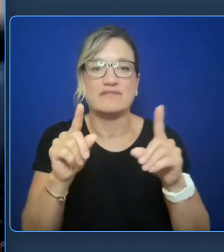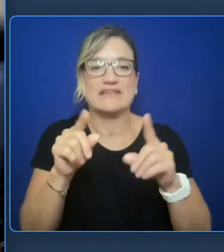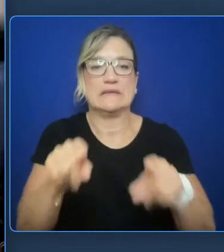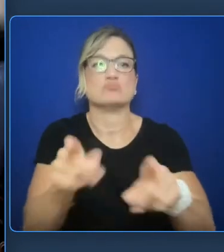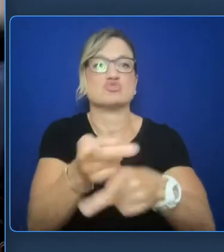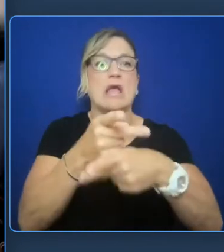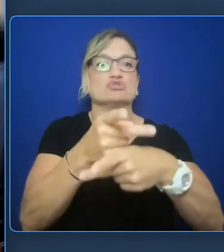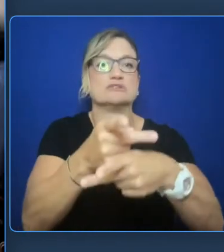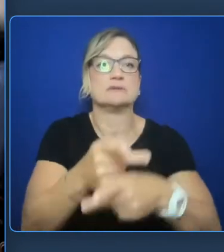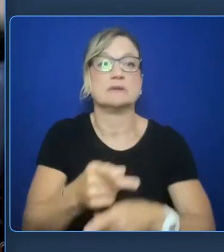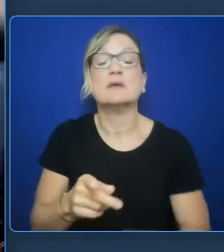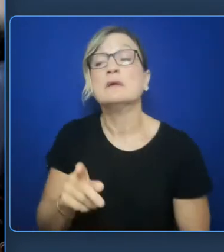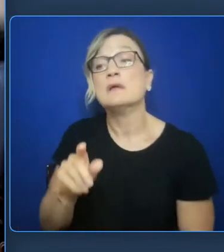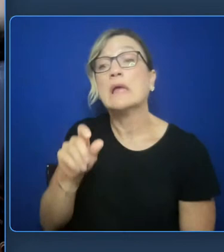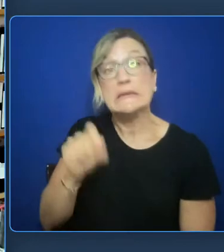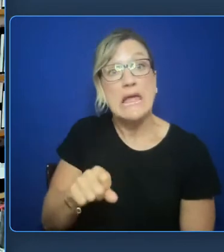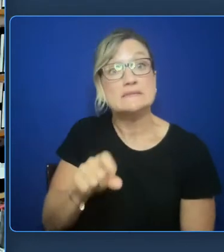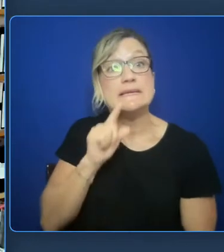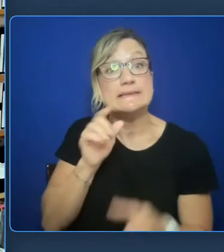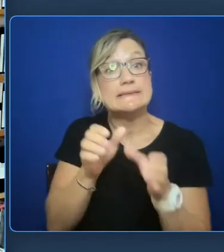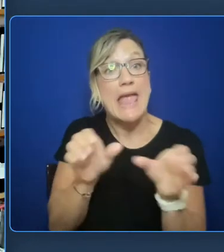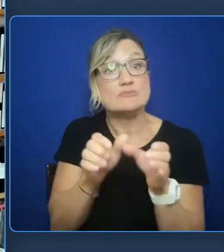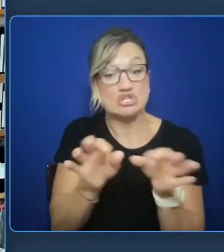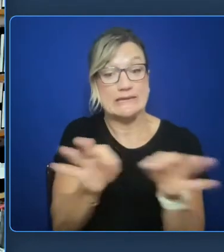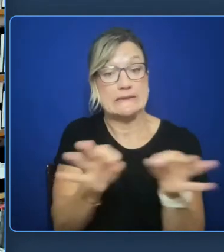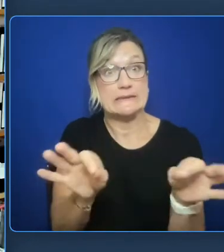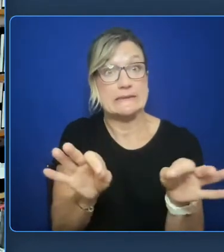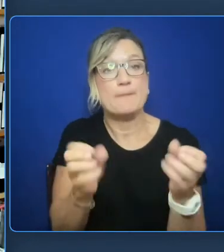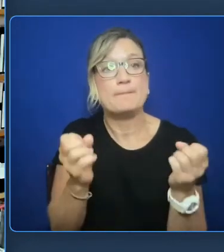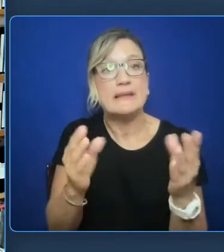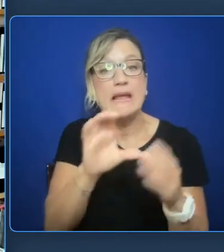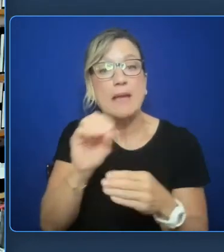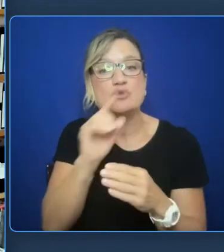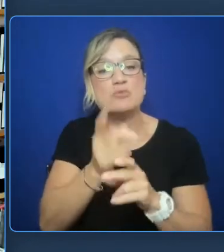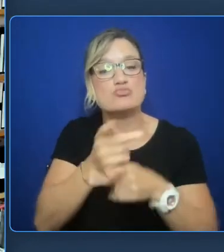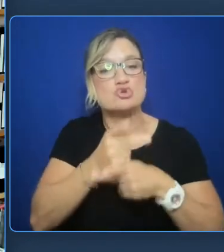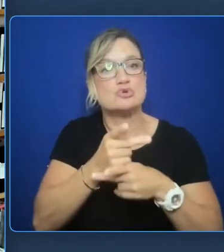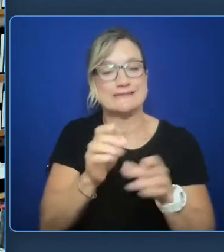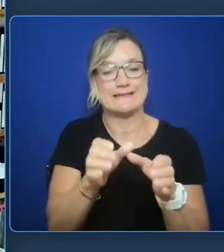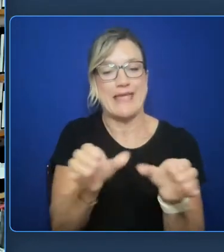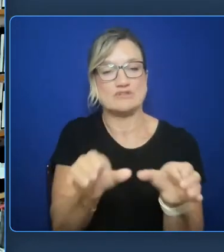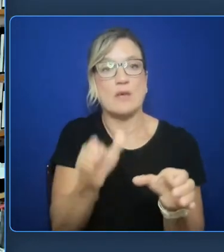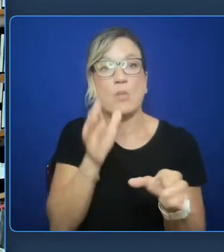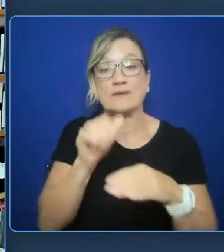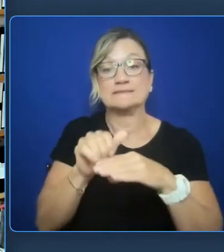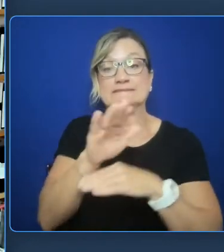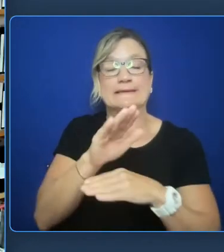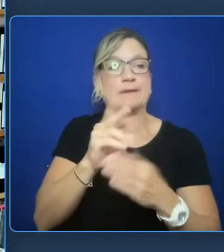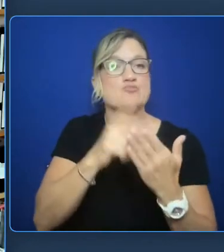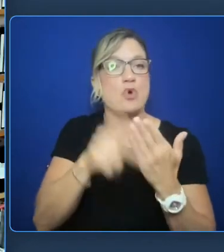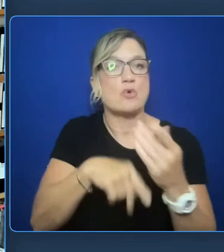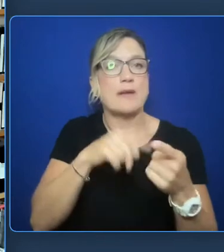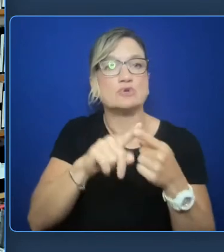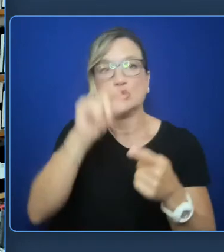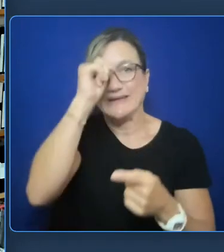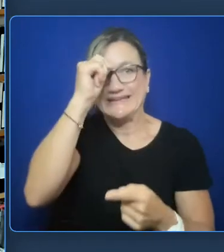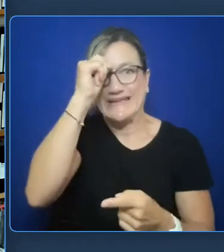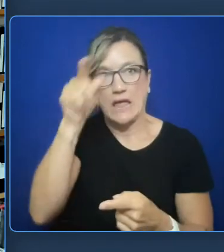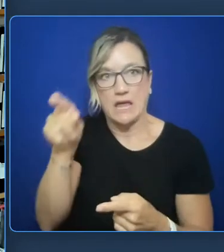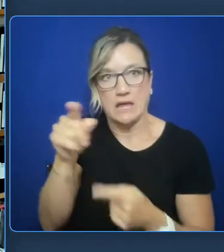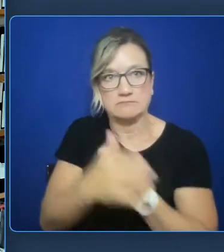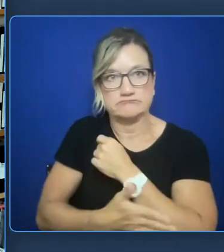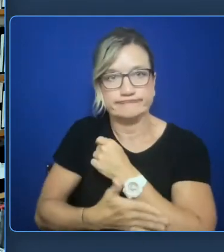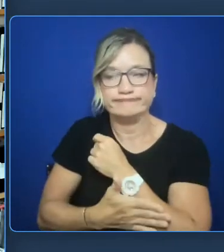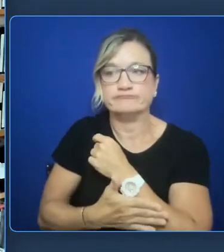productive. Possibly. In fact, in captioning, many companies that produce captioning will send a program to India where